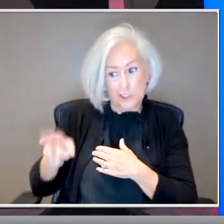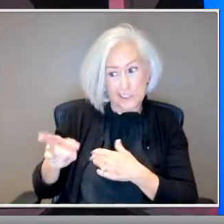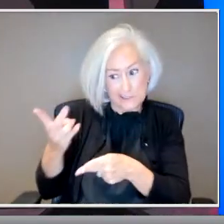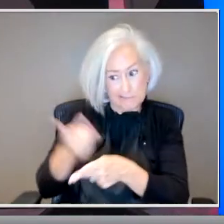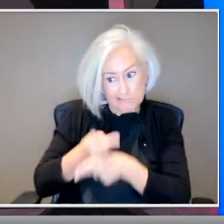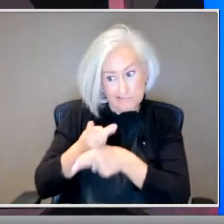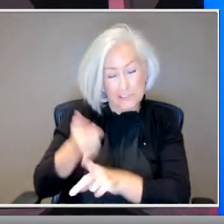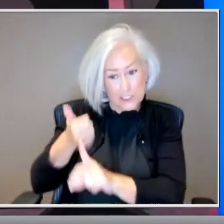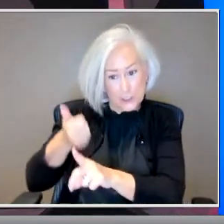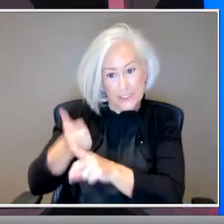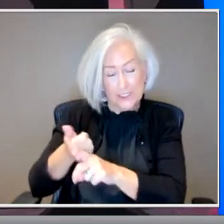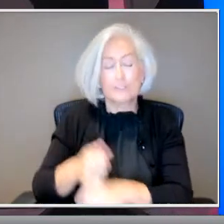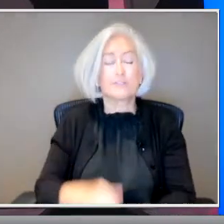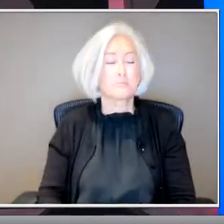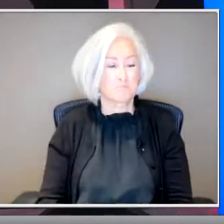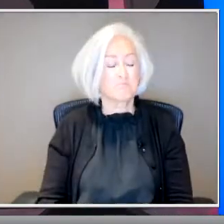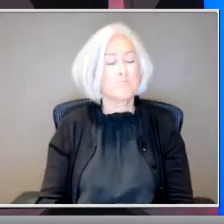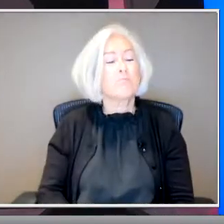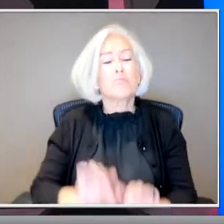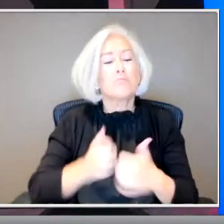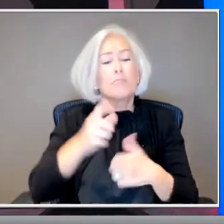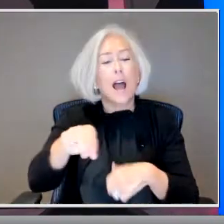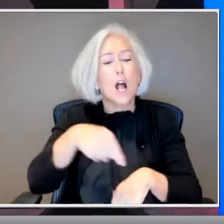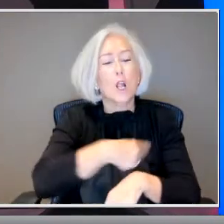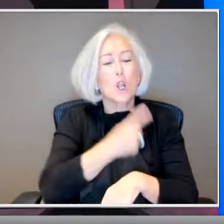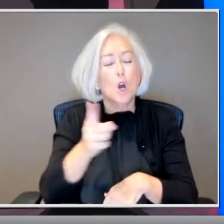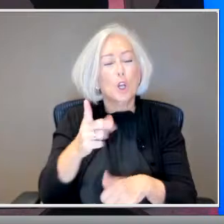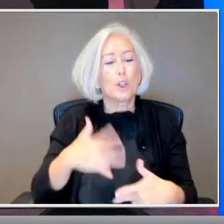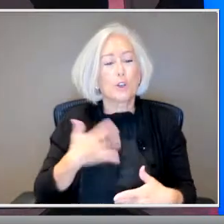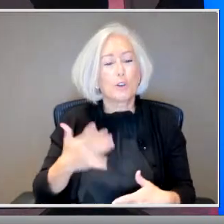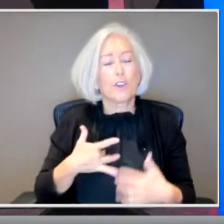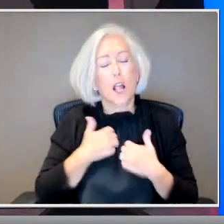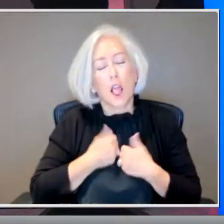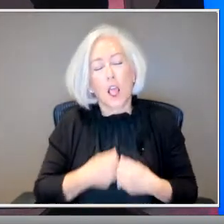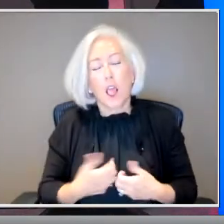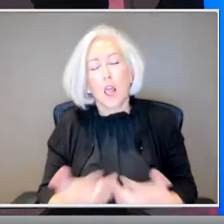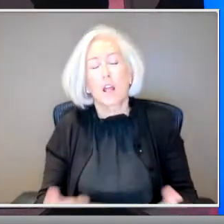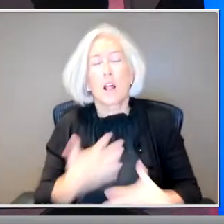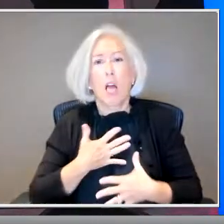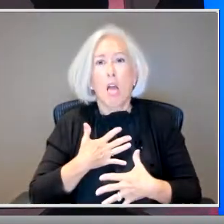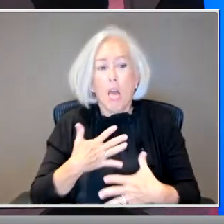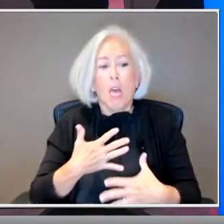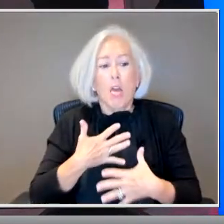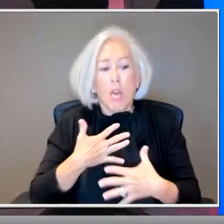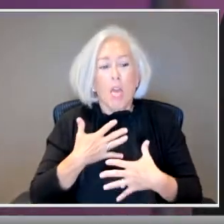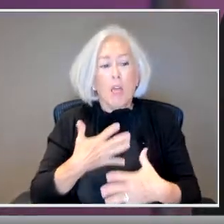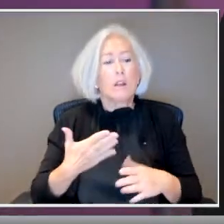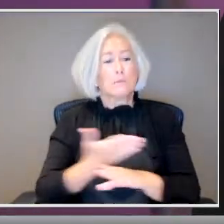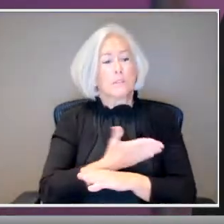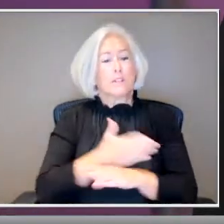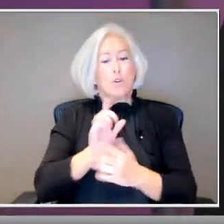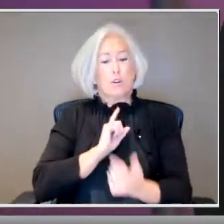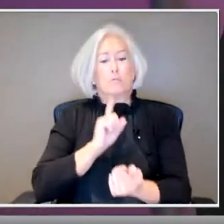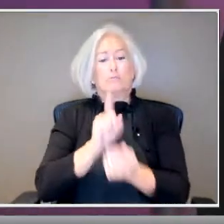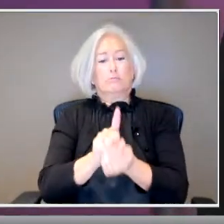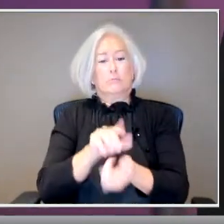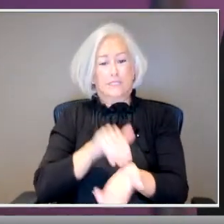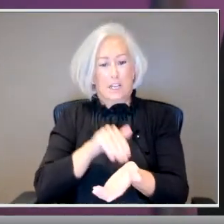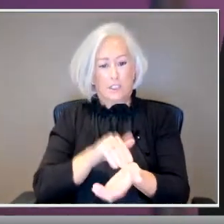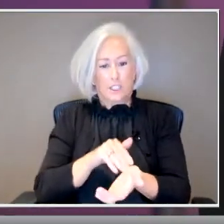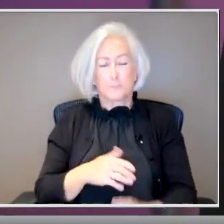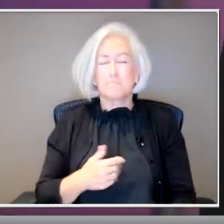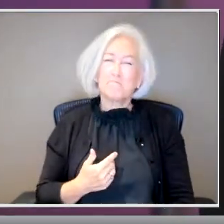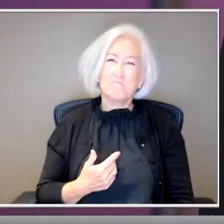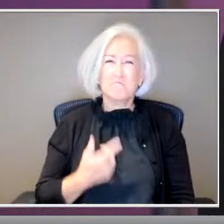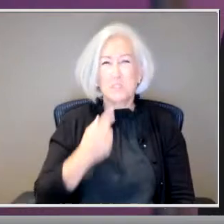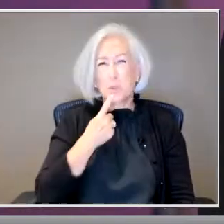you feeling fatigued, short of breath before you saw a doctor? Probably somewhere like 3 to 4 months, I